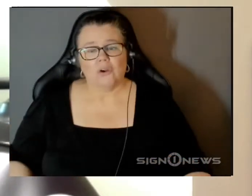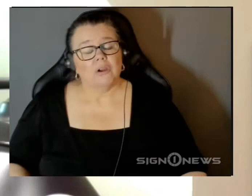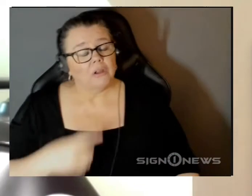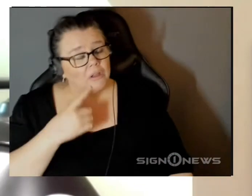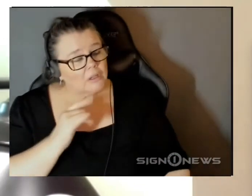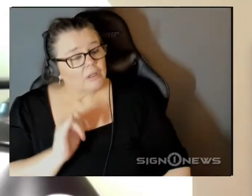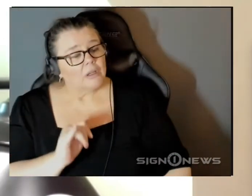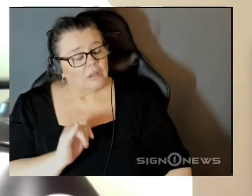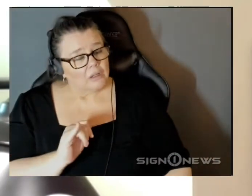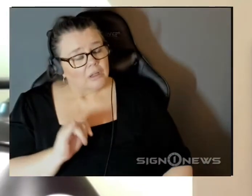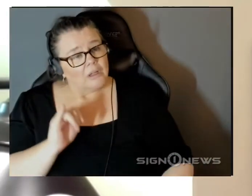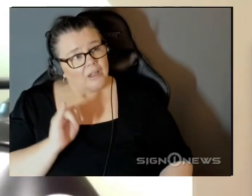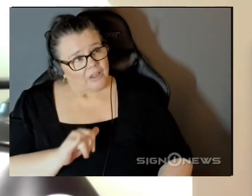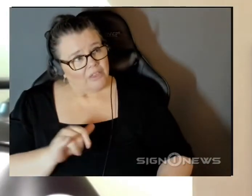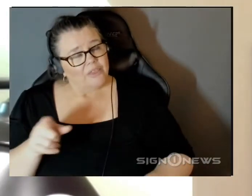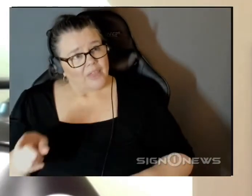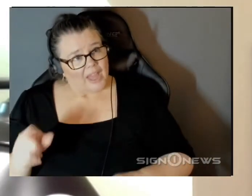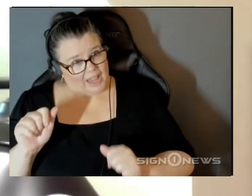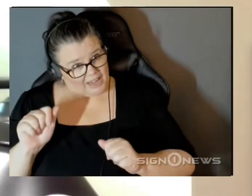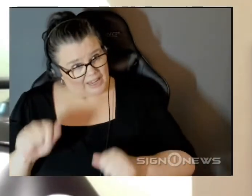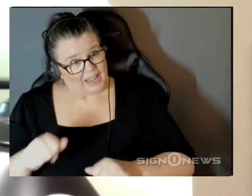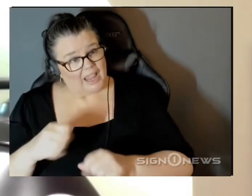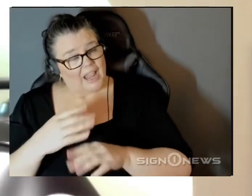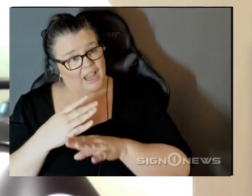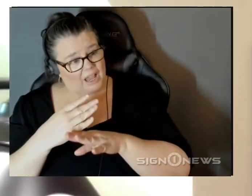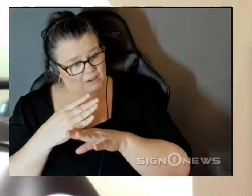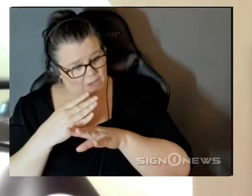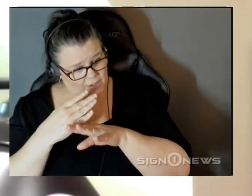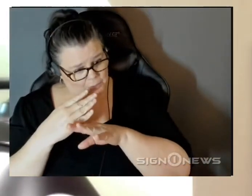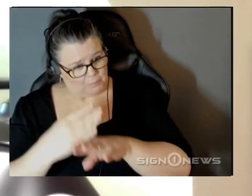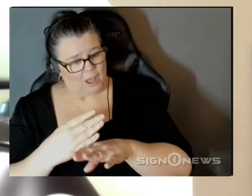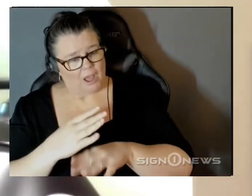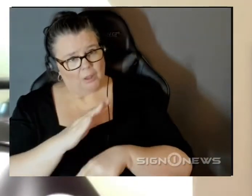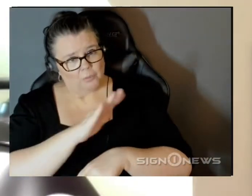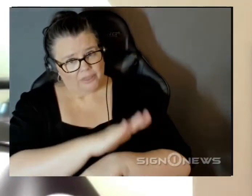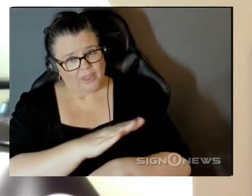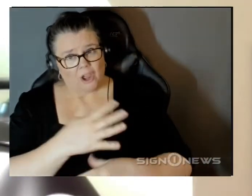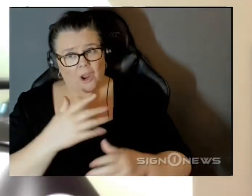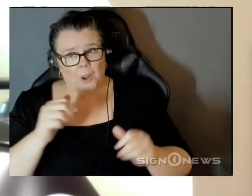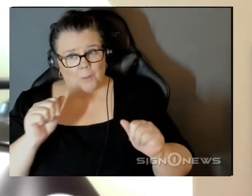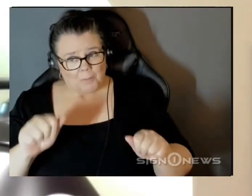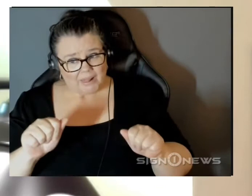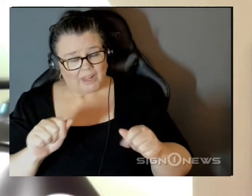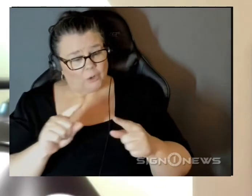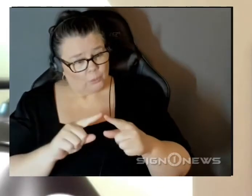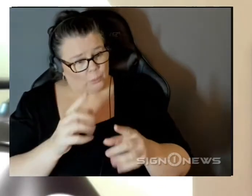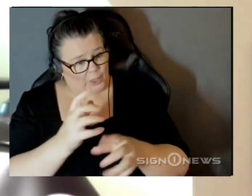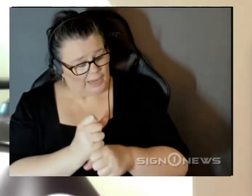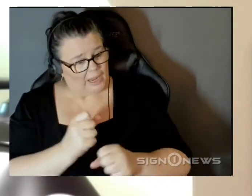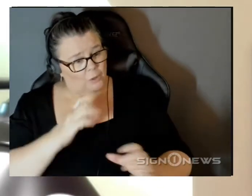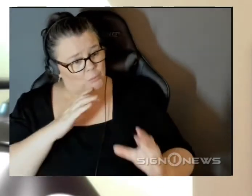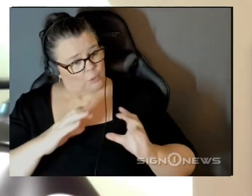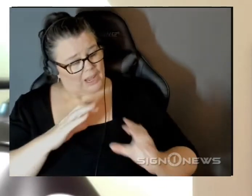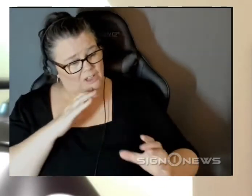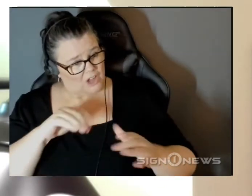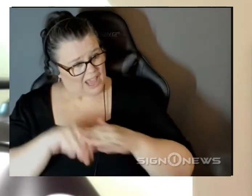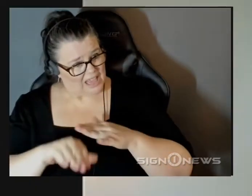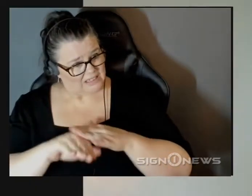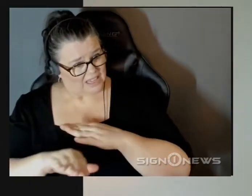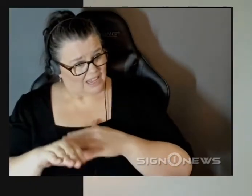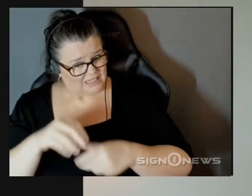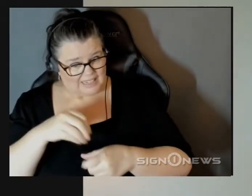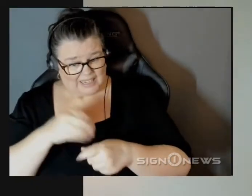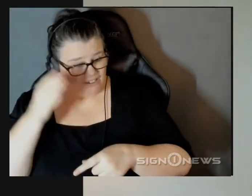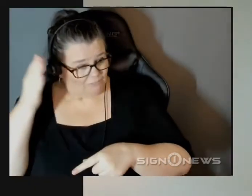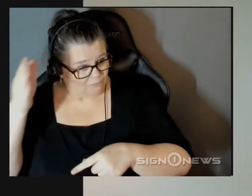the disabled person's ability to gain communication access at some point in the future? So this is